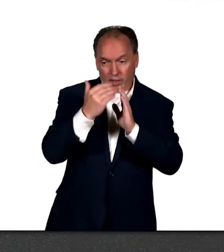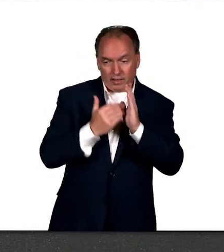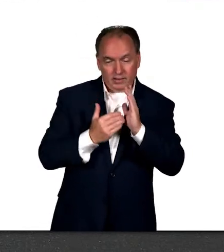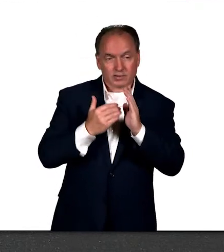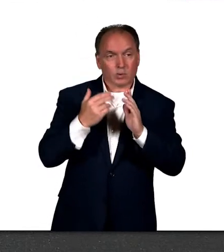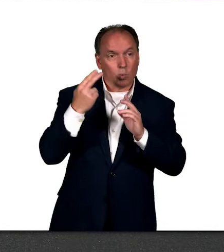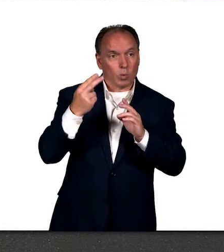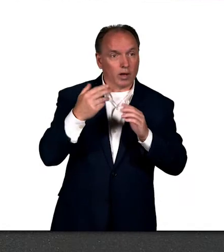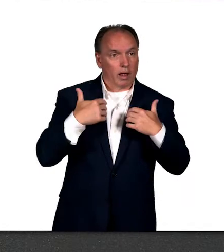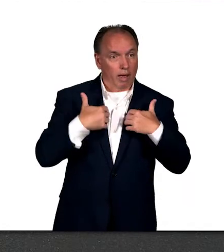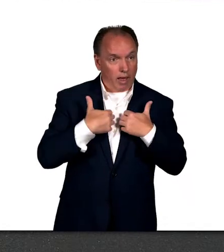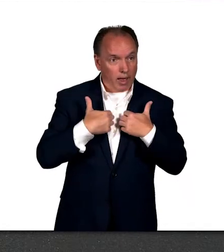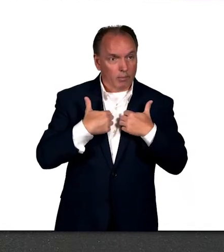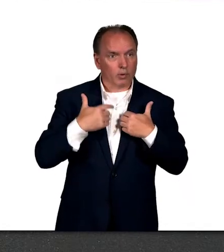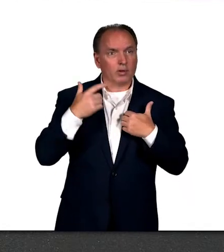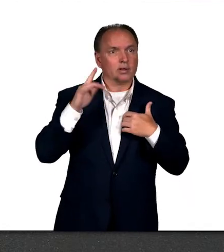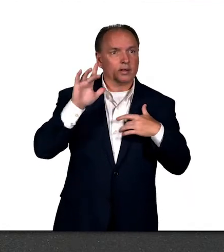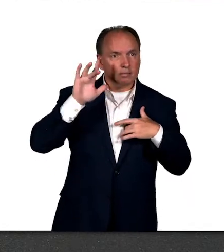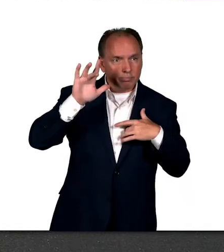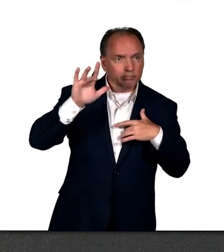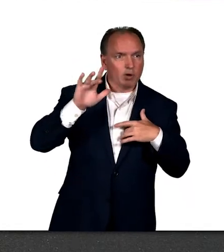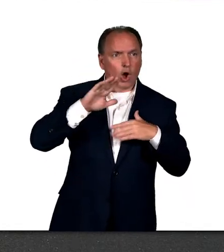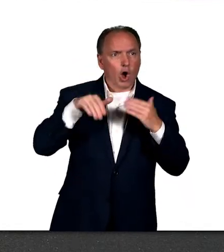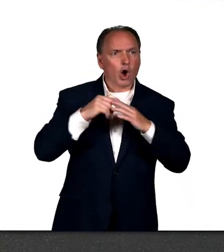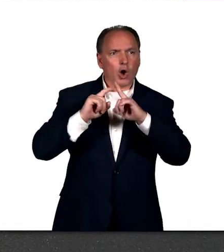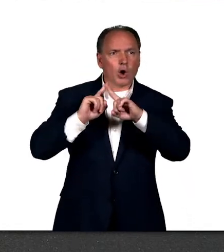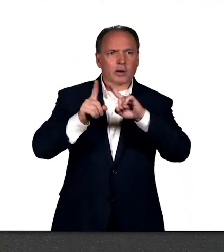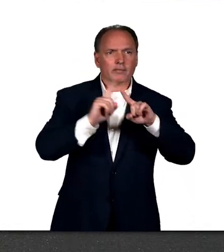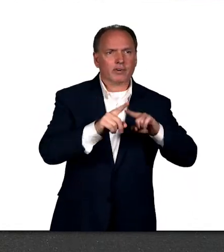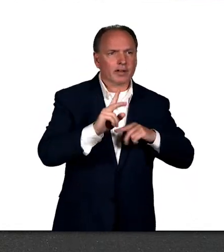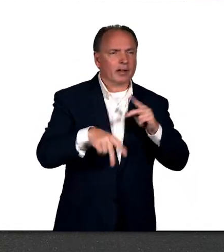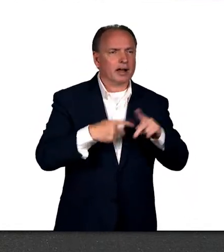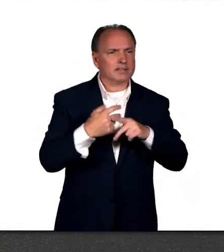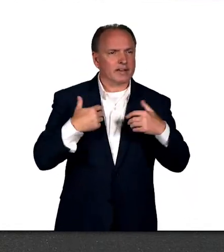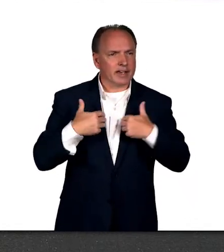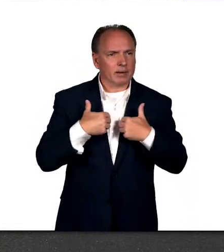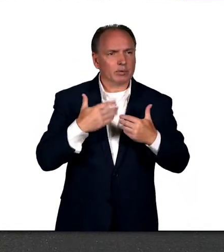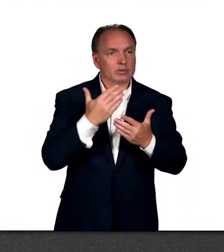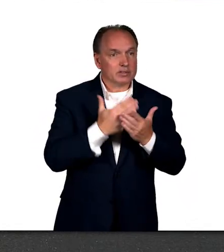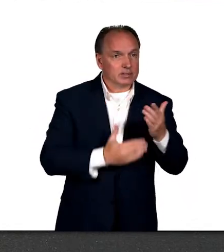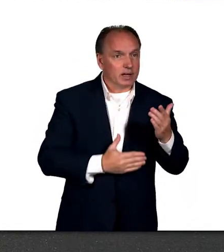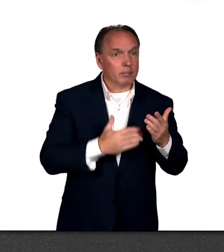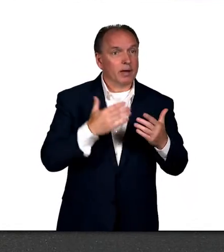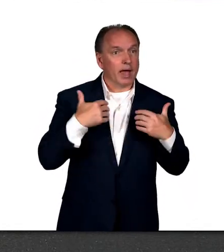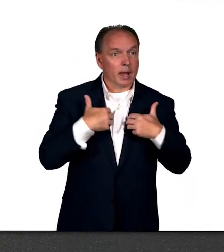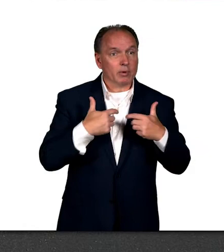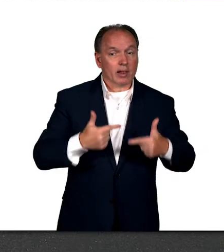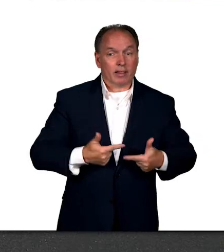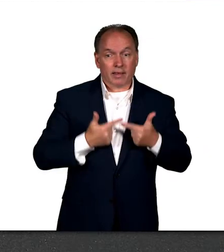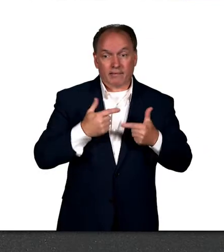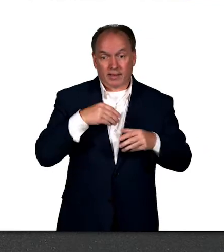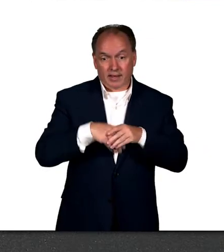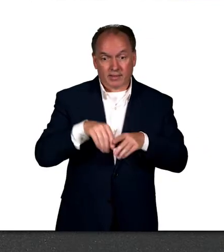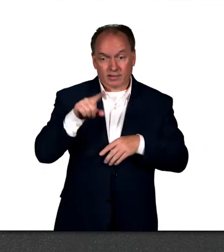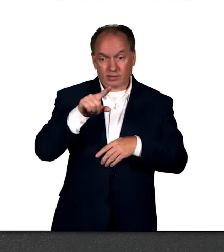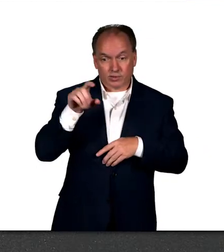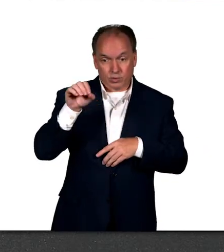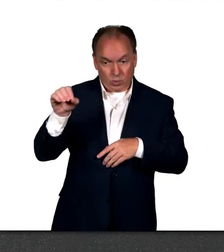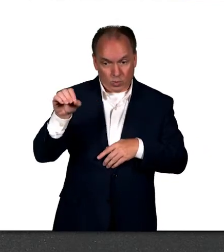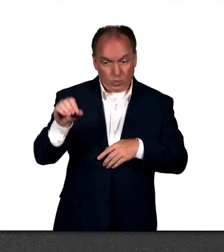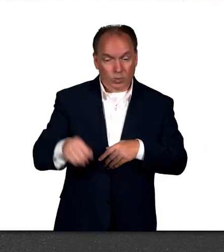animals. I'll press that. So there's all kinds of animals on there. Some animals live in the